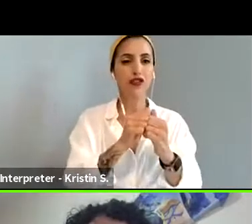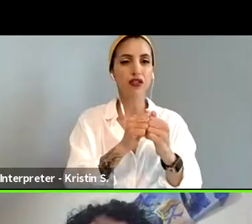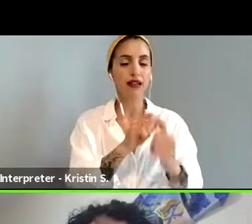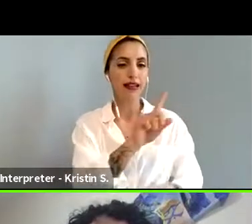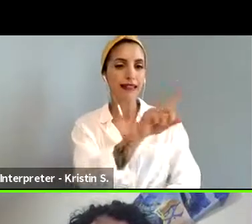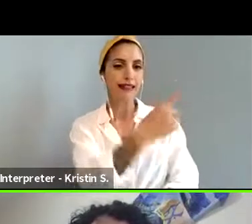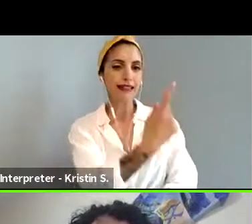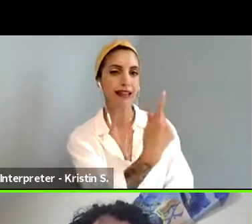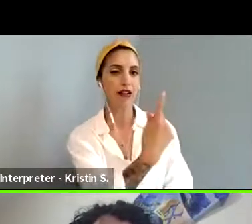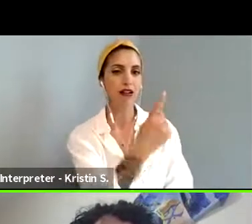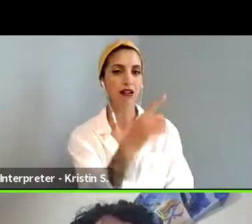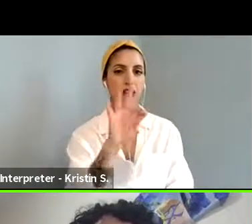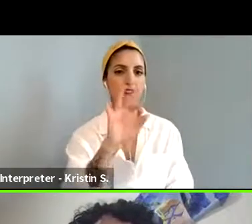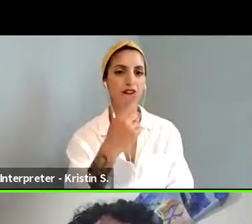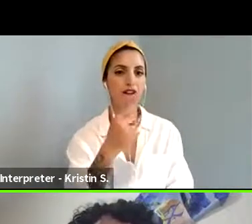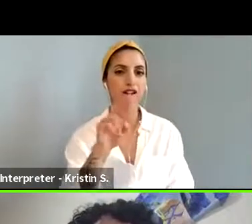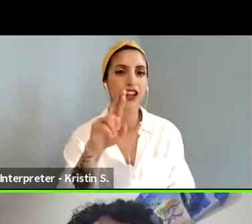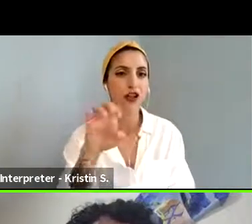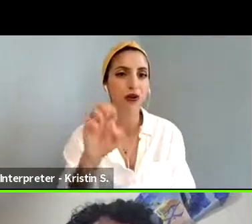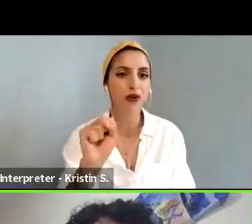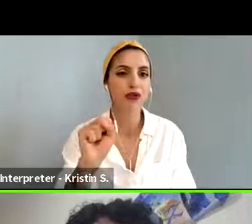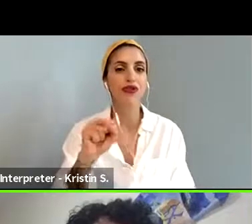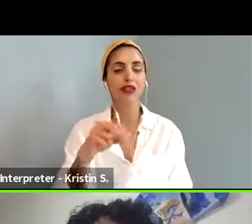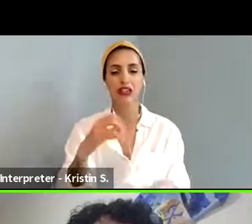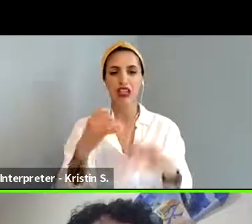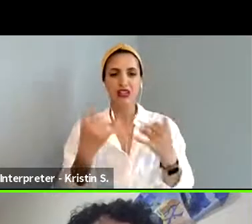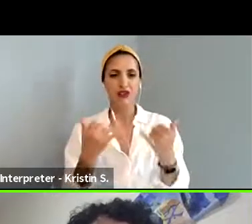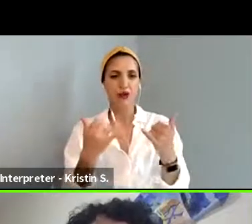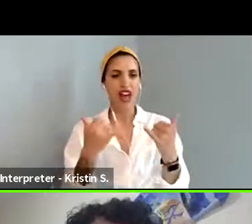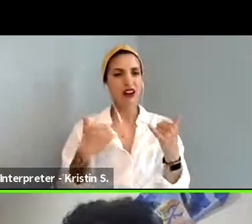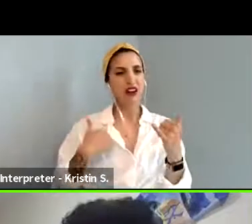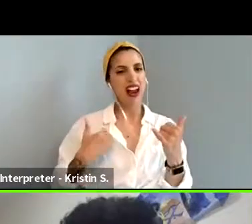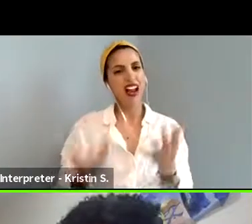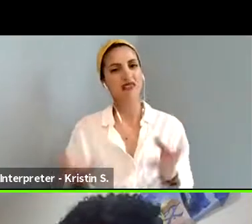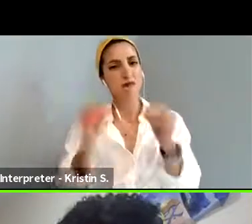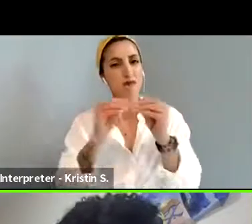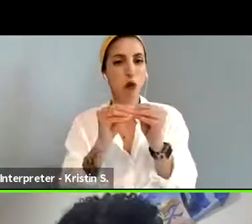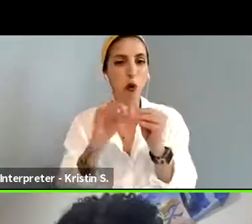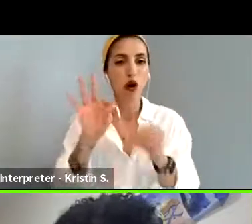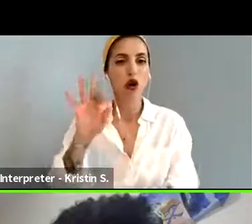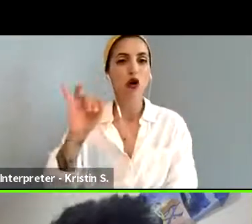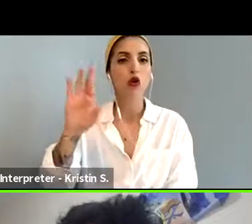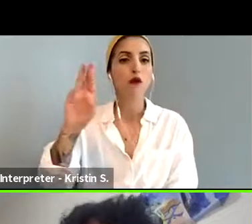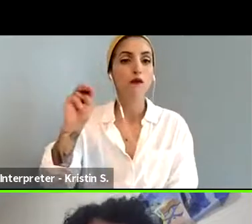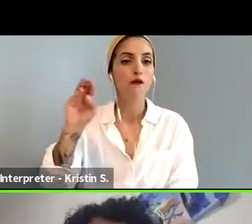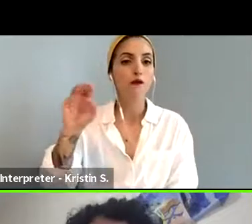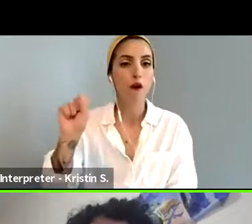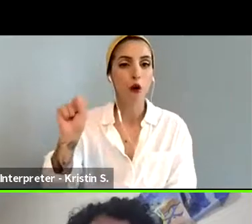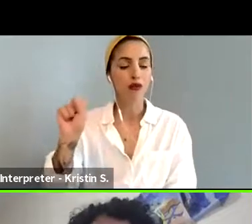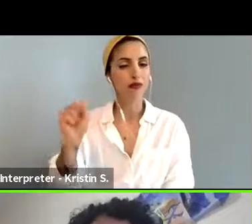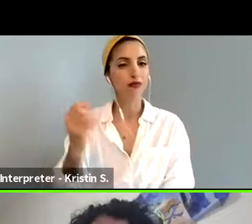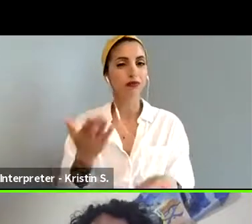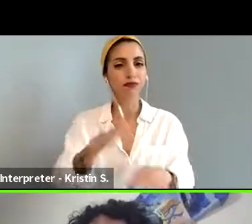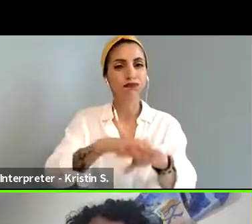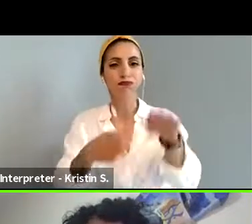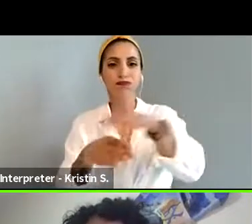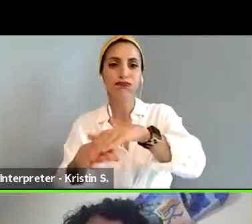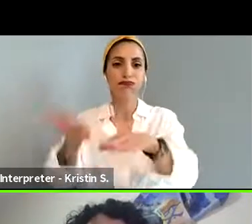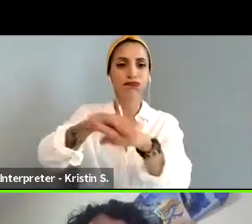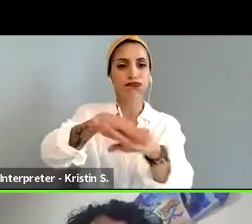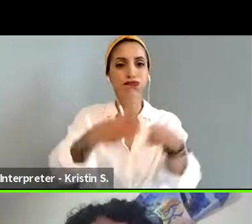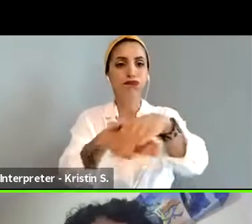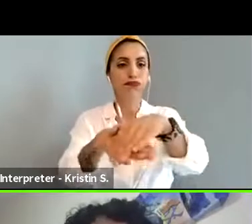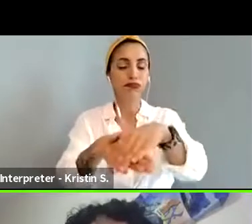So it was manifesting in the forms that I was trying to create. But alongside all this like